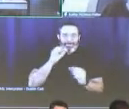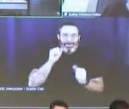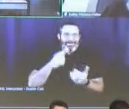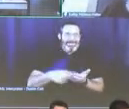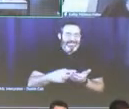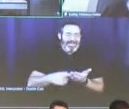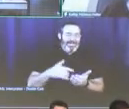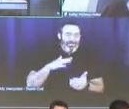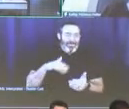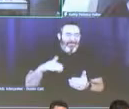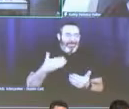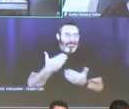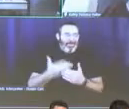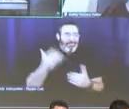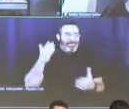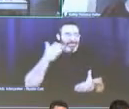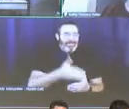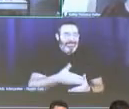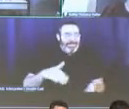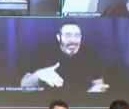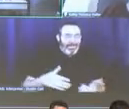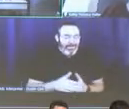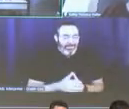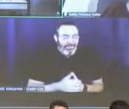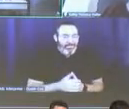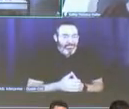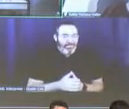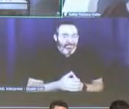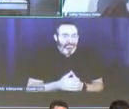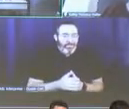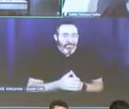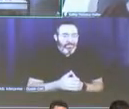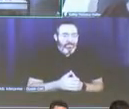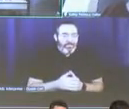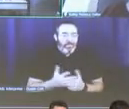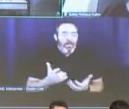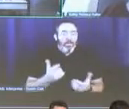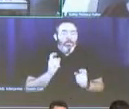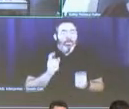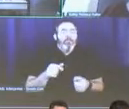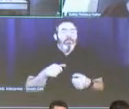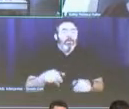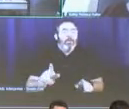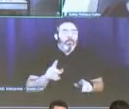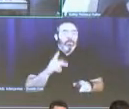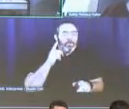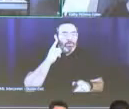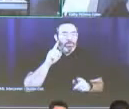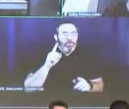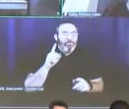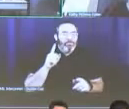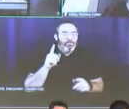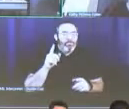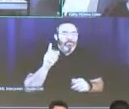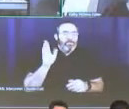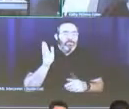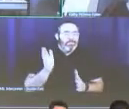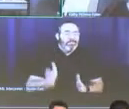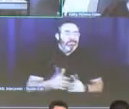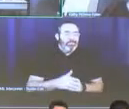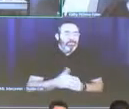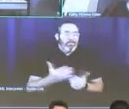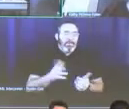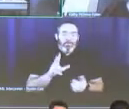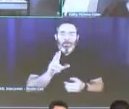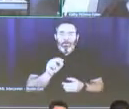intervention yet. But so I would say maybe just want to give the opportunity for all of our speakers for just maybe a 30 to